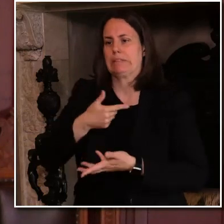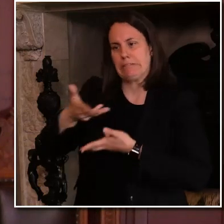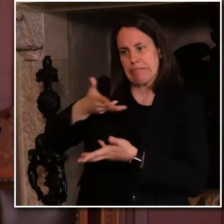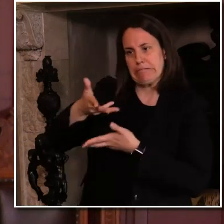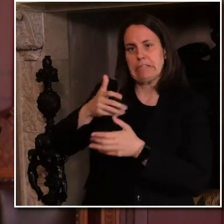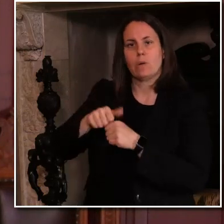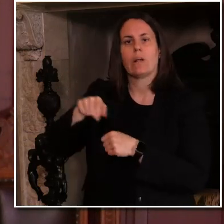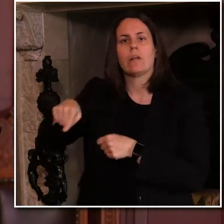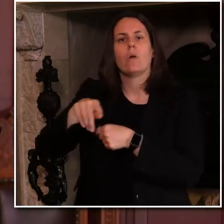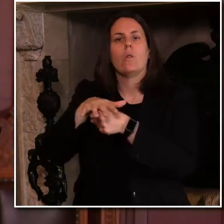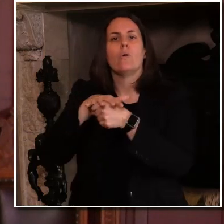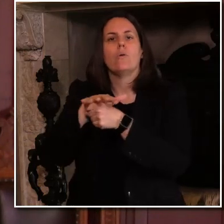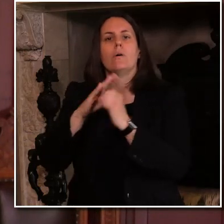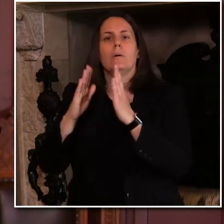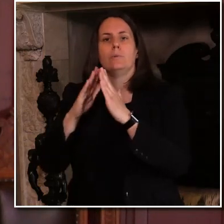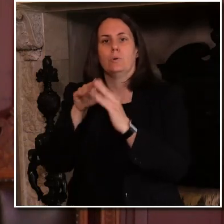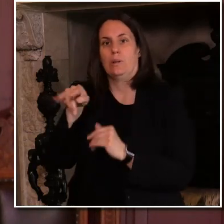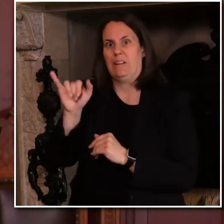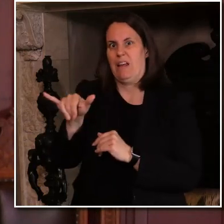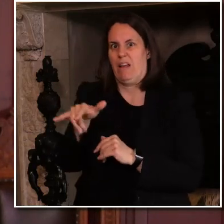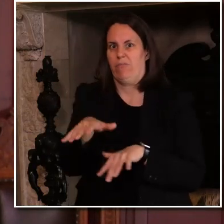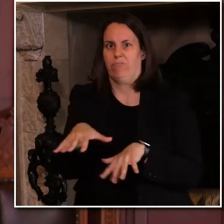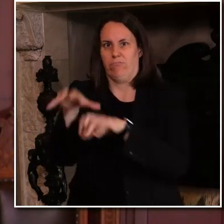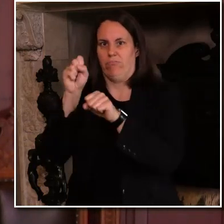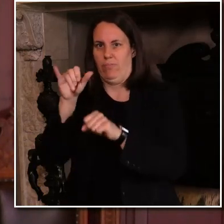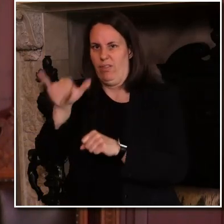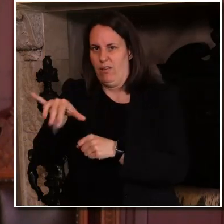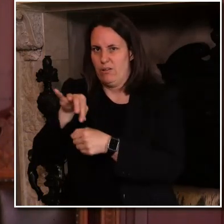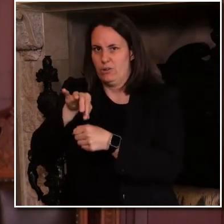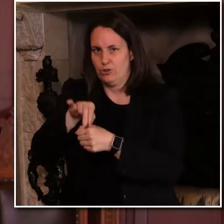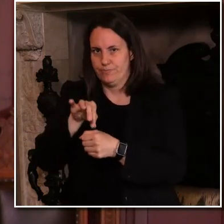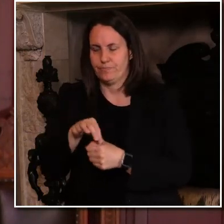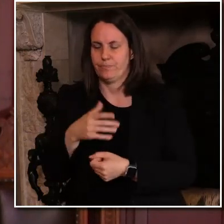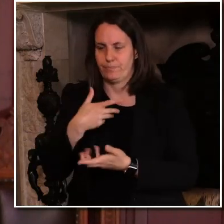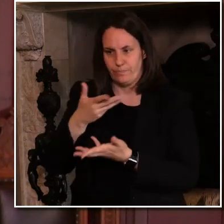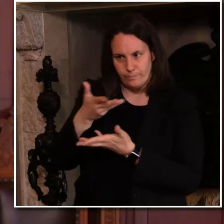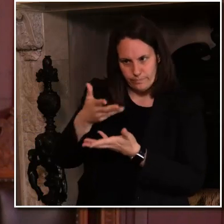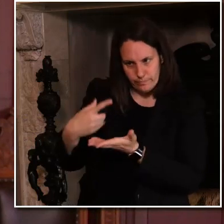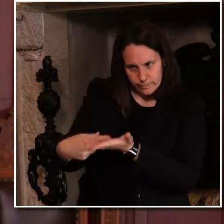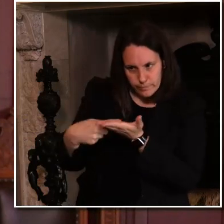state of Wisconsin. We sent a letter to the Elections Board